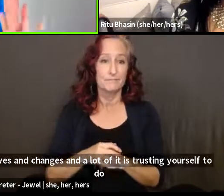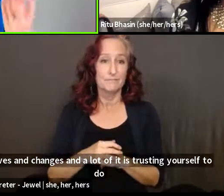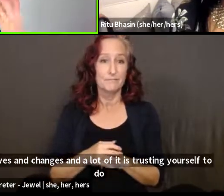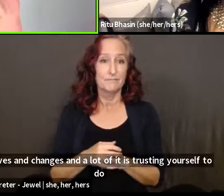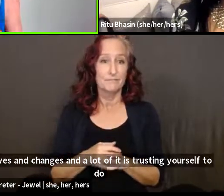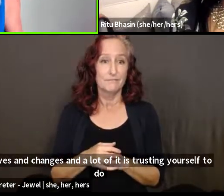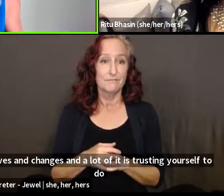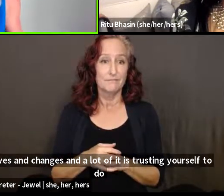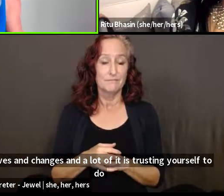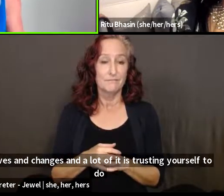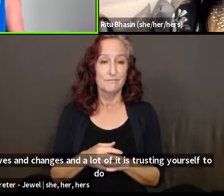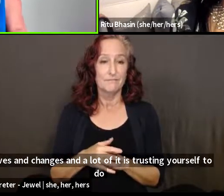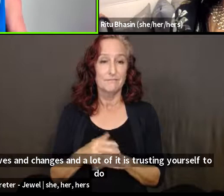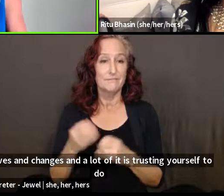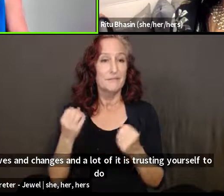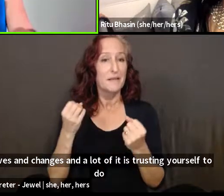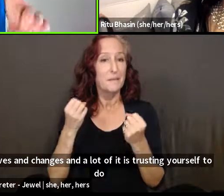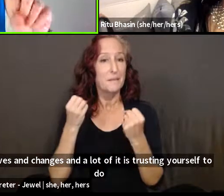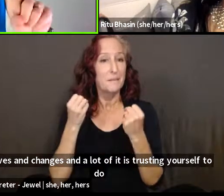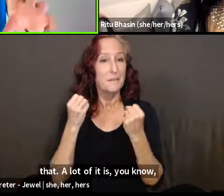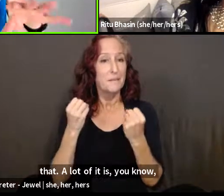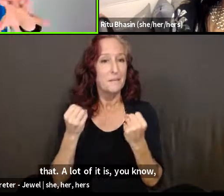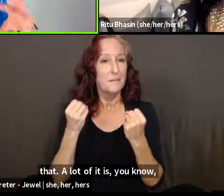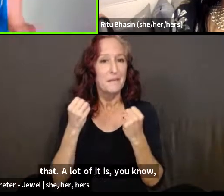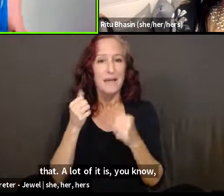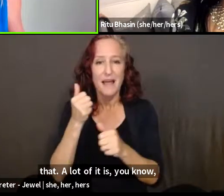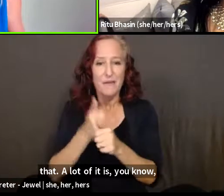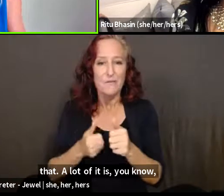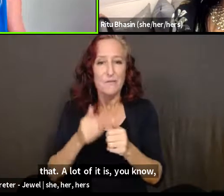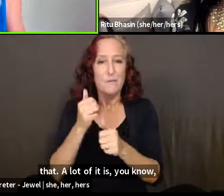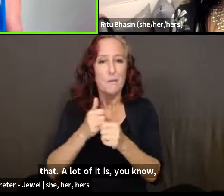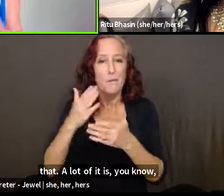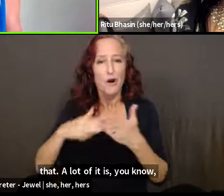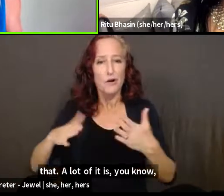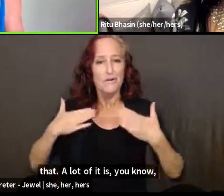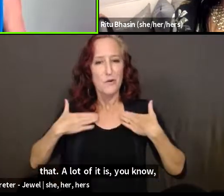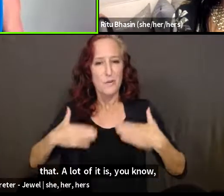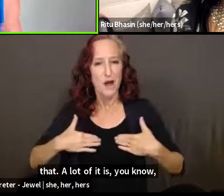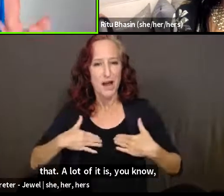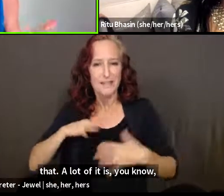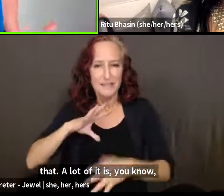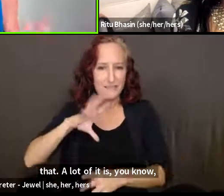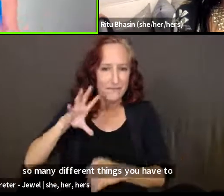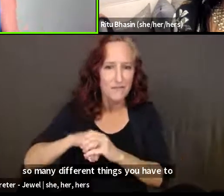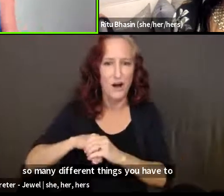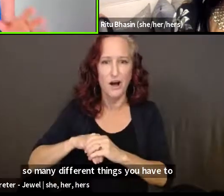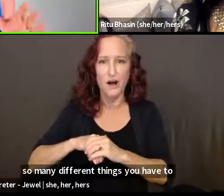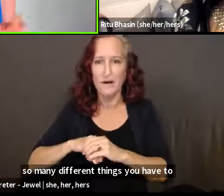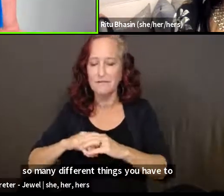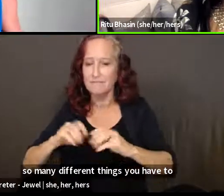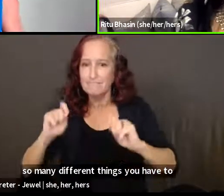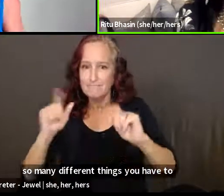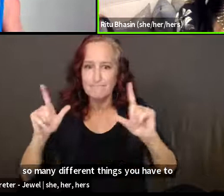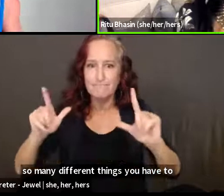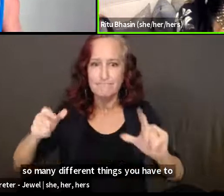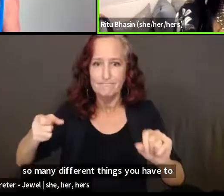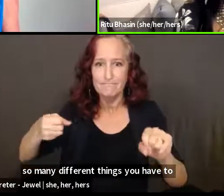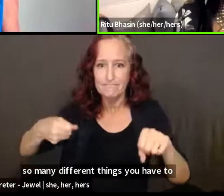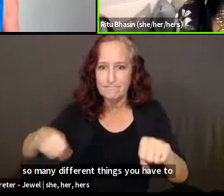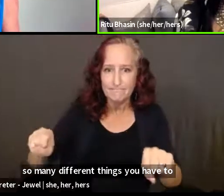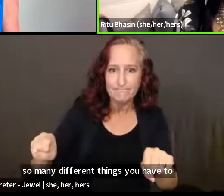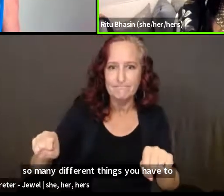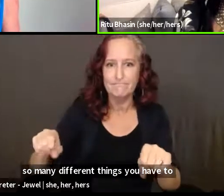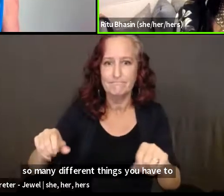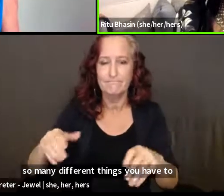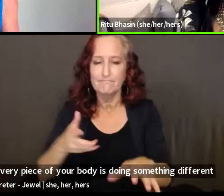there's so many different things that you have to do. Every piece of your body is doing something different so that you are staying alive, right? And going around those